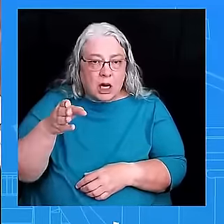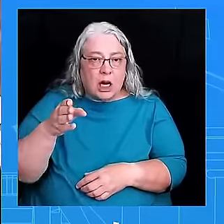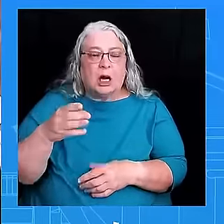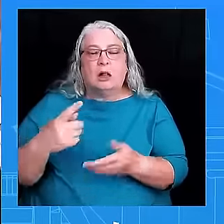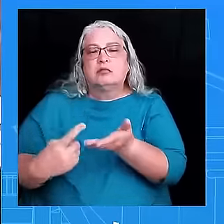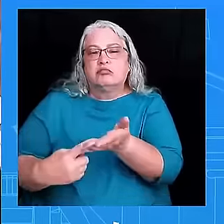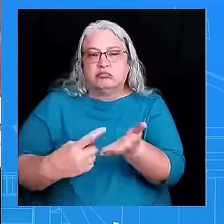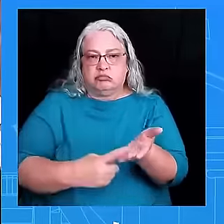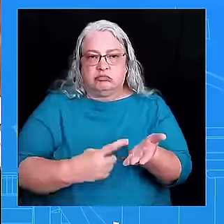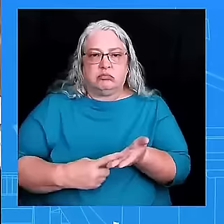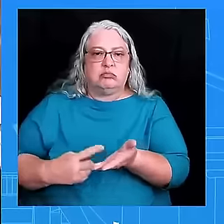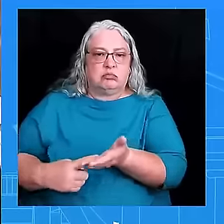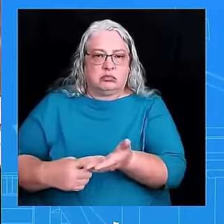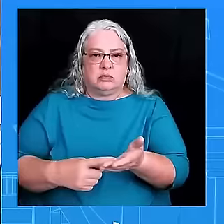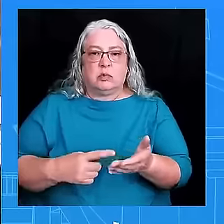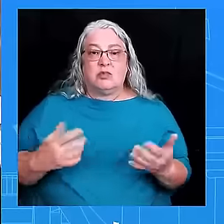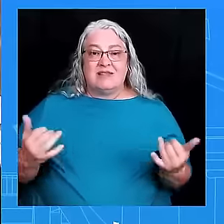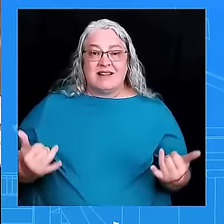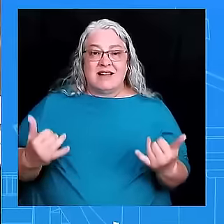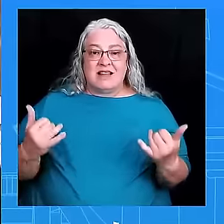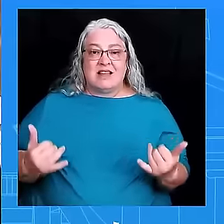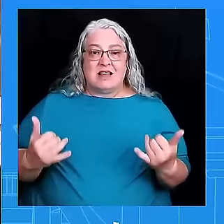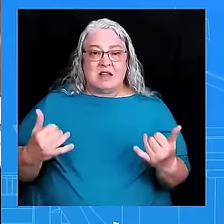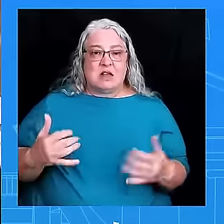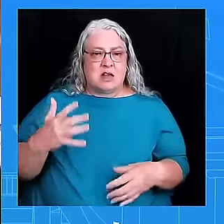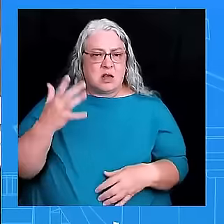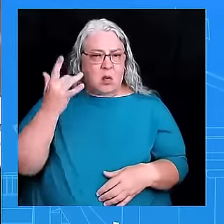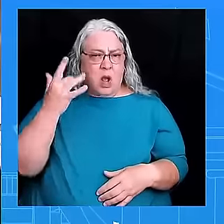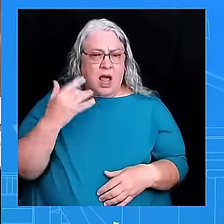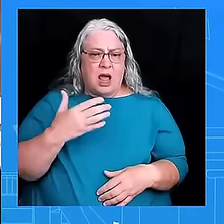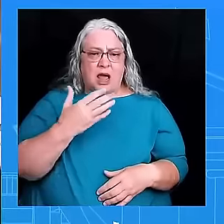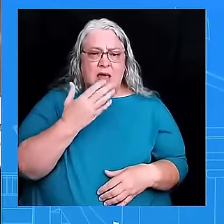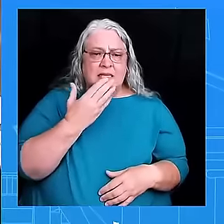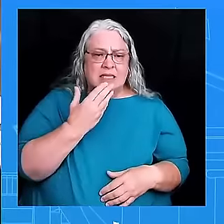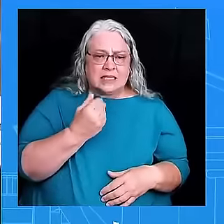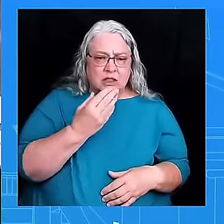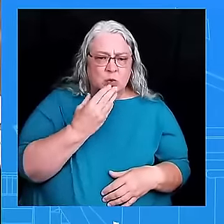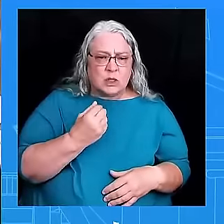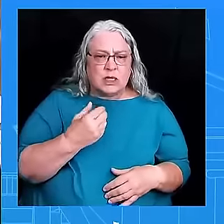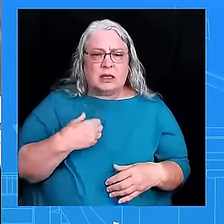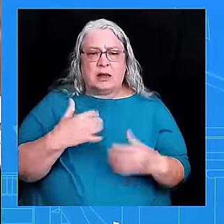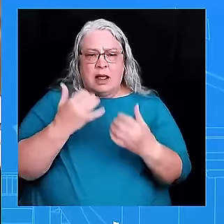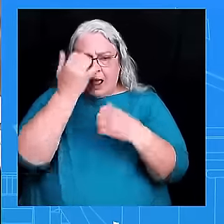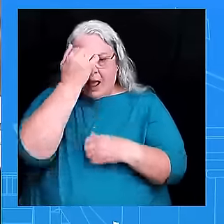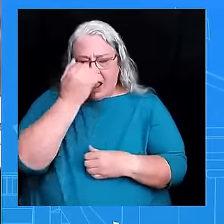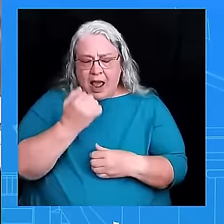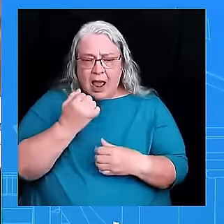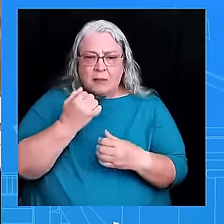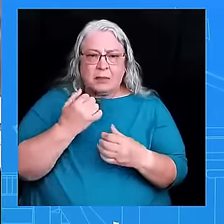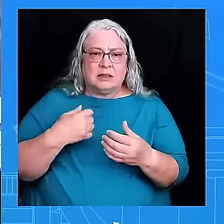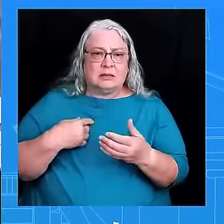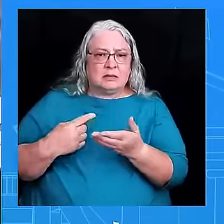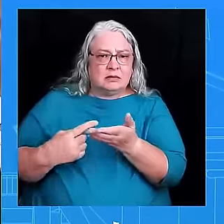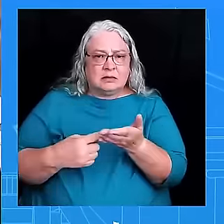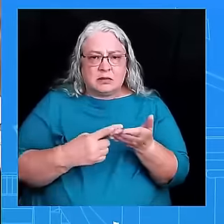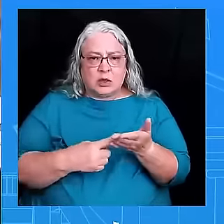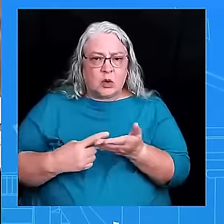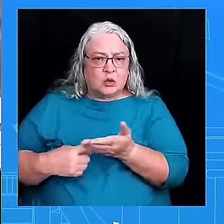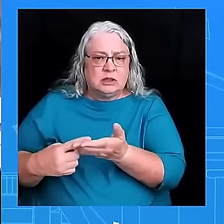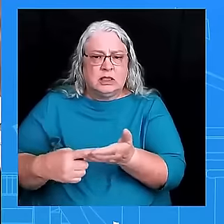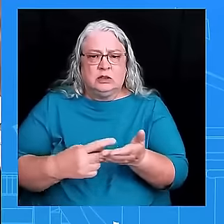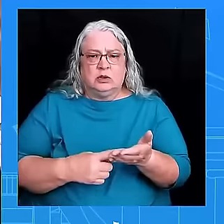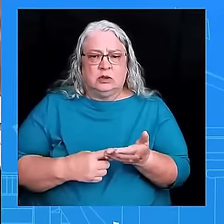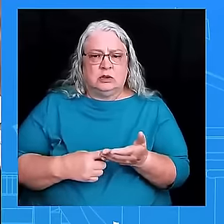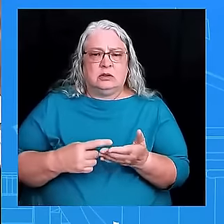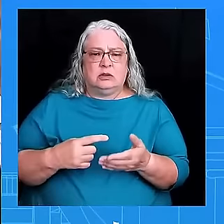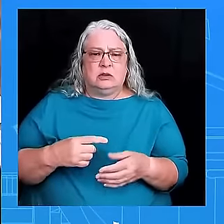why, in your estimation, would Hamas continue towards negotiating a ceasefire deal when their